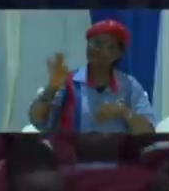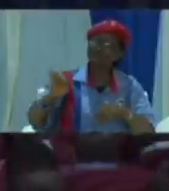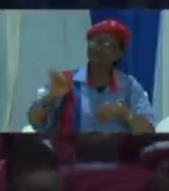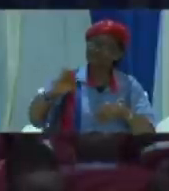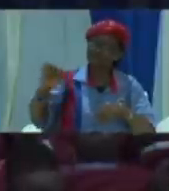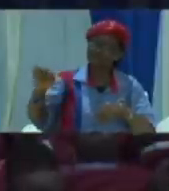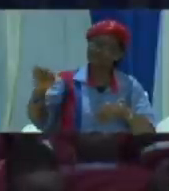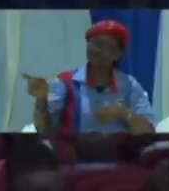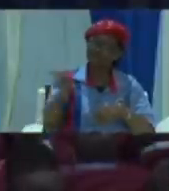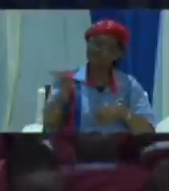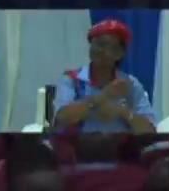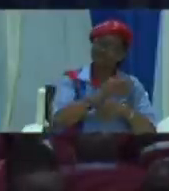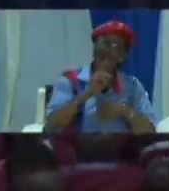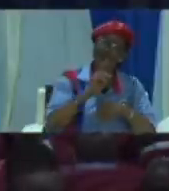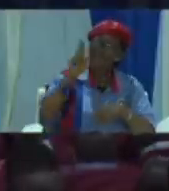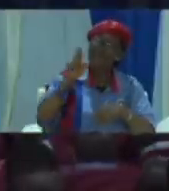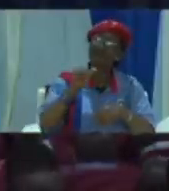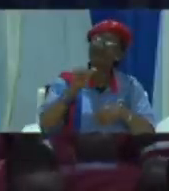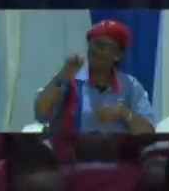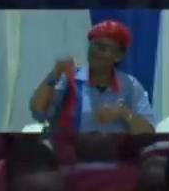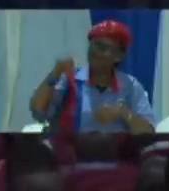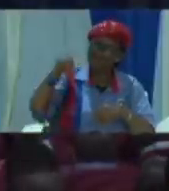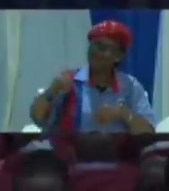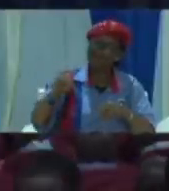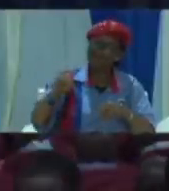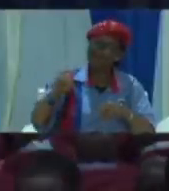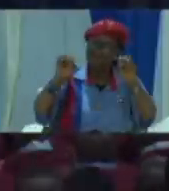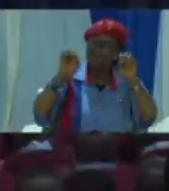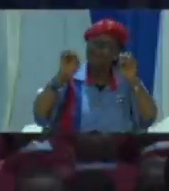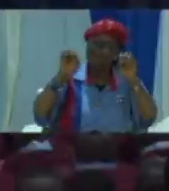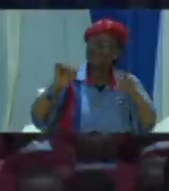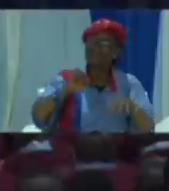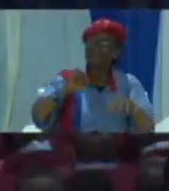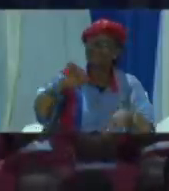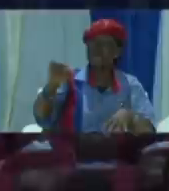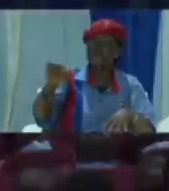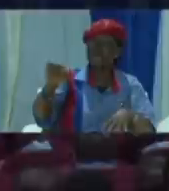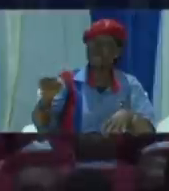You're not necessarily teaching. You're